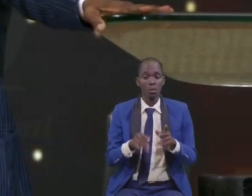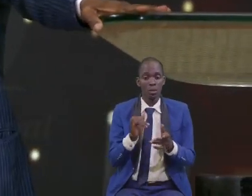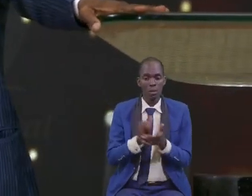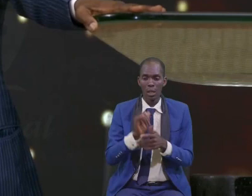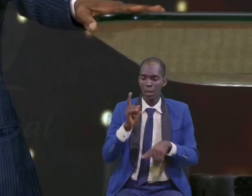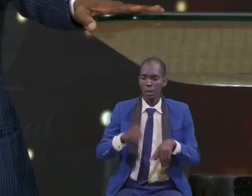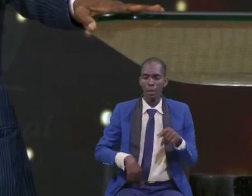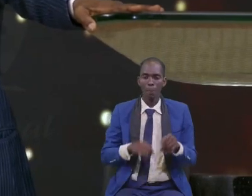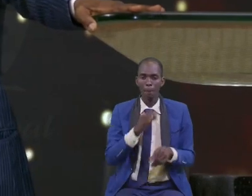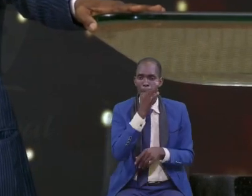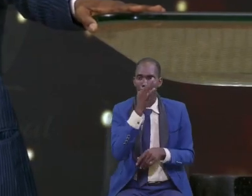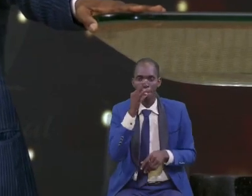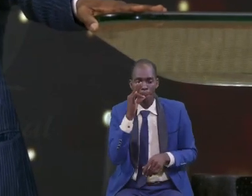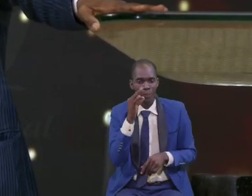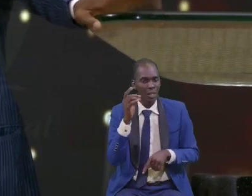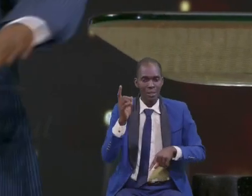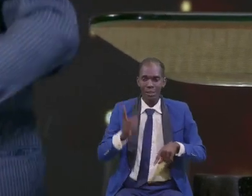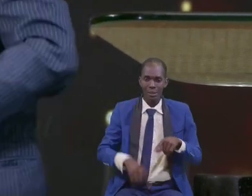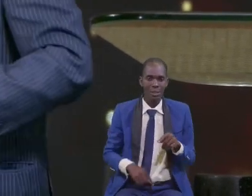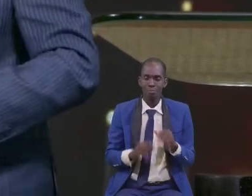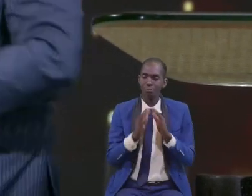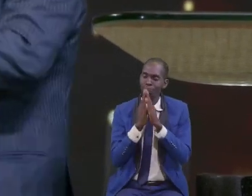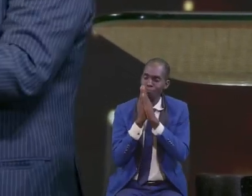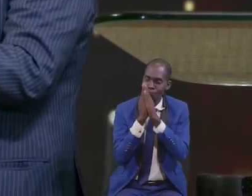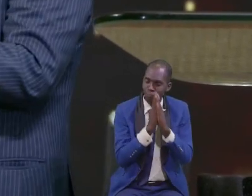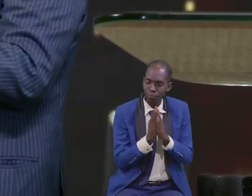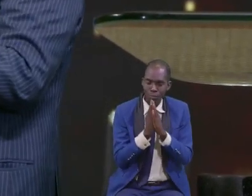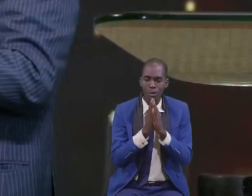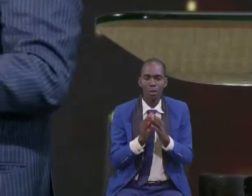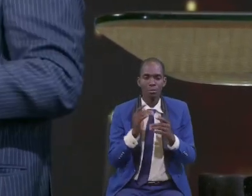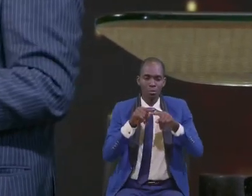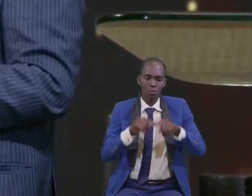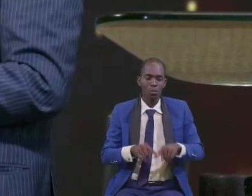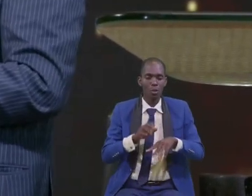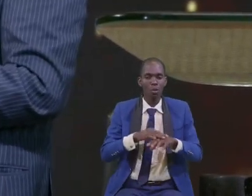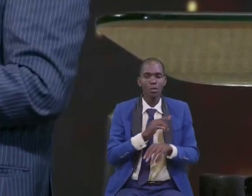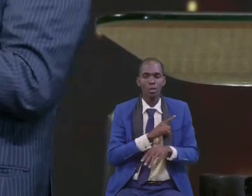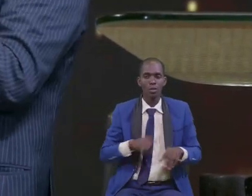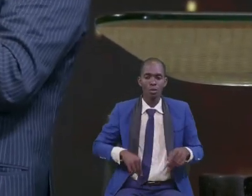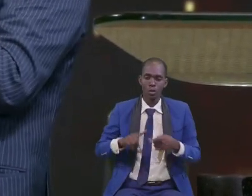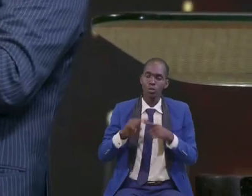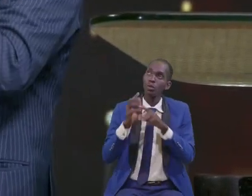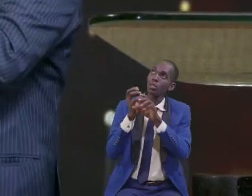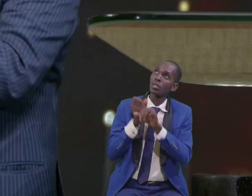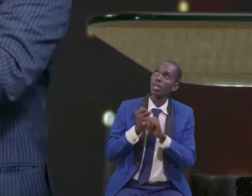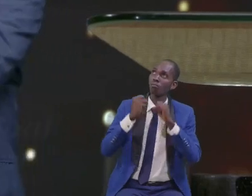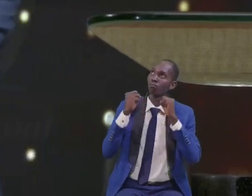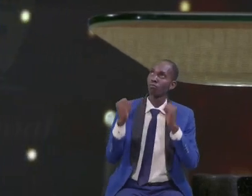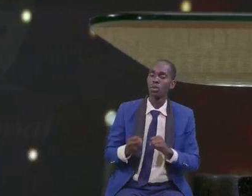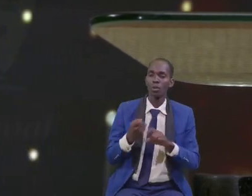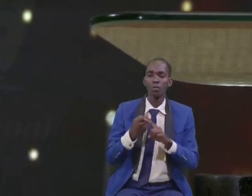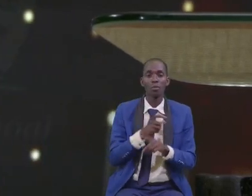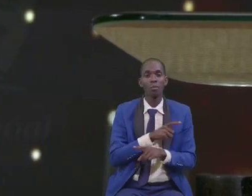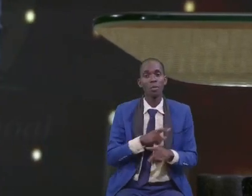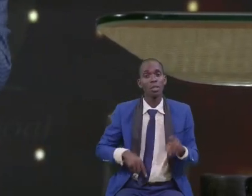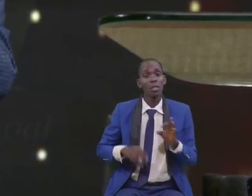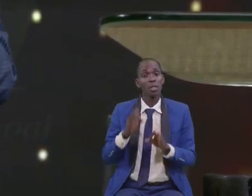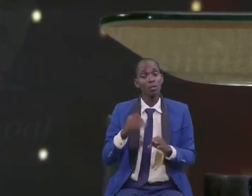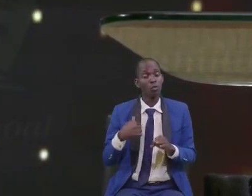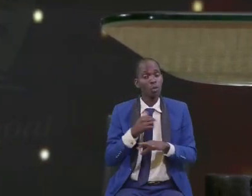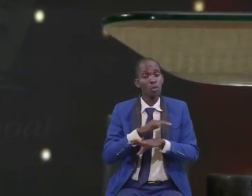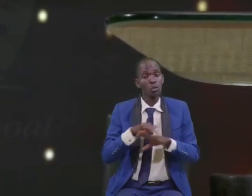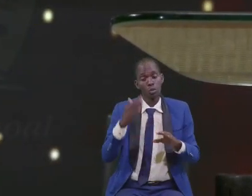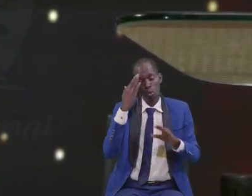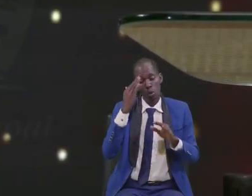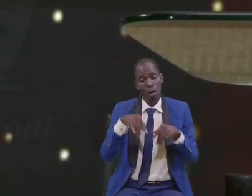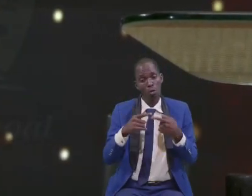the Lord, and they cannot seek the face of the Lord and get strength from the Lord. If we are prayerless, we will